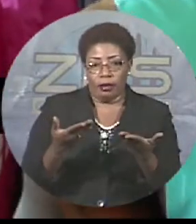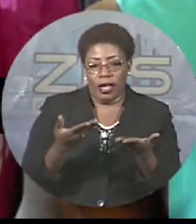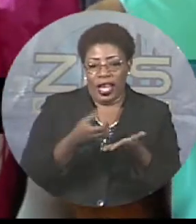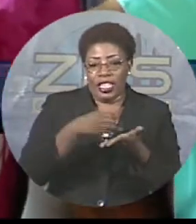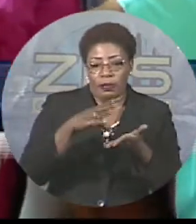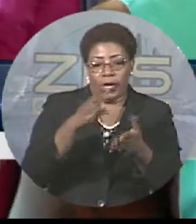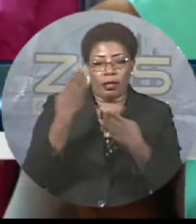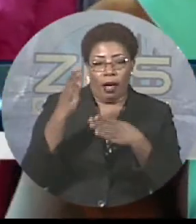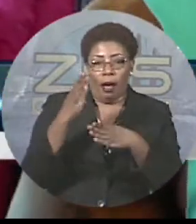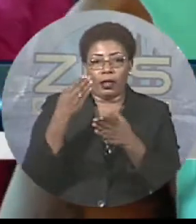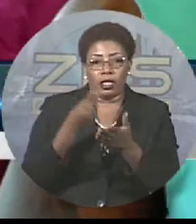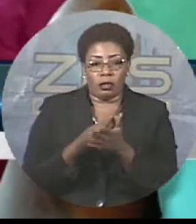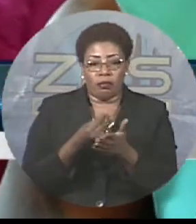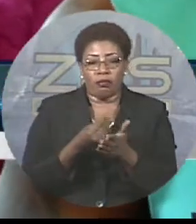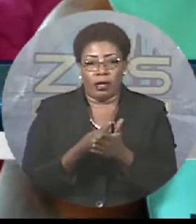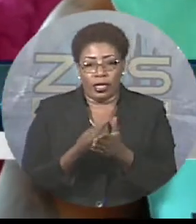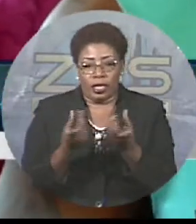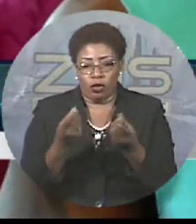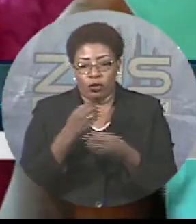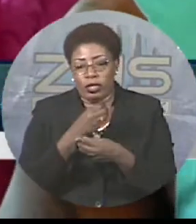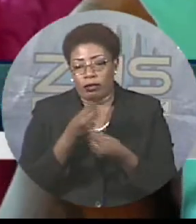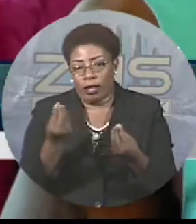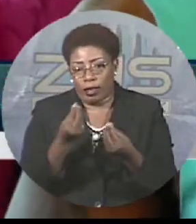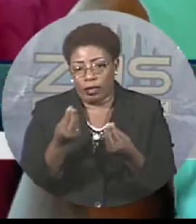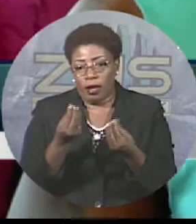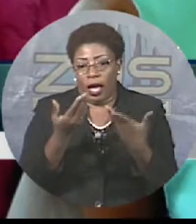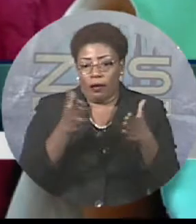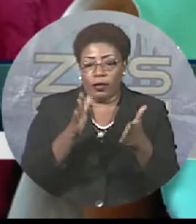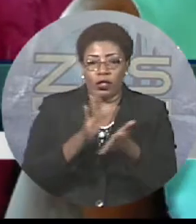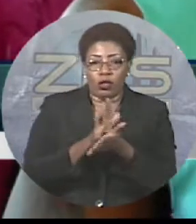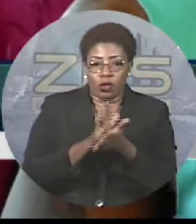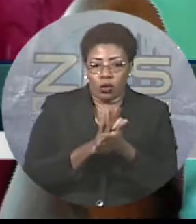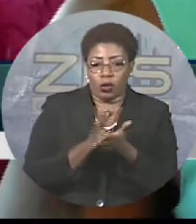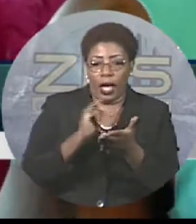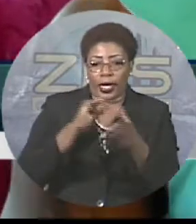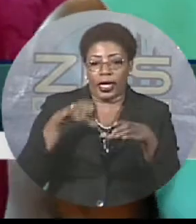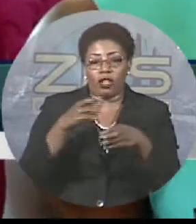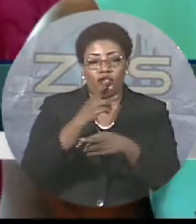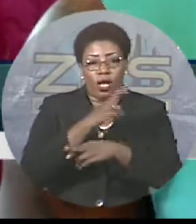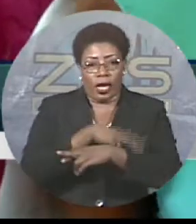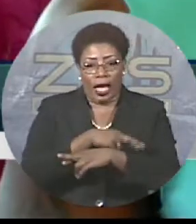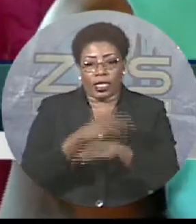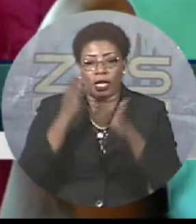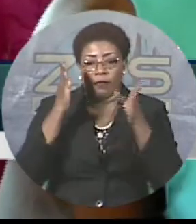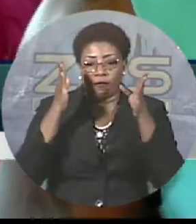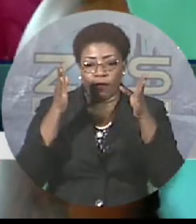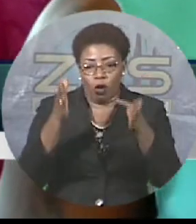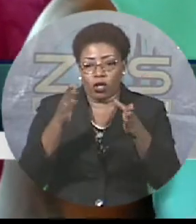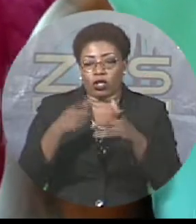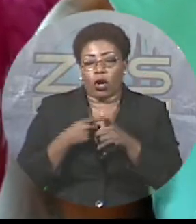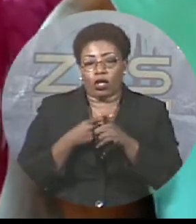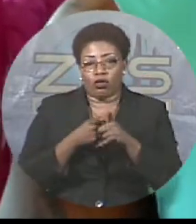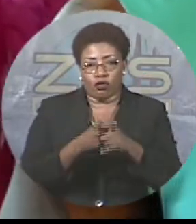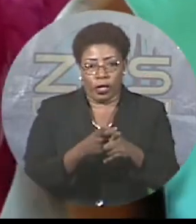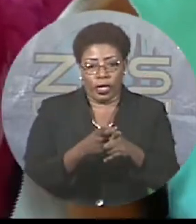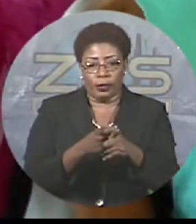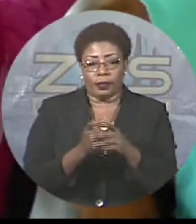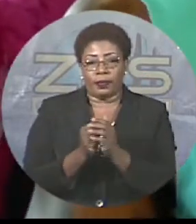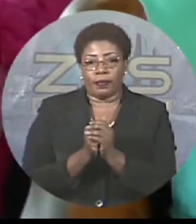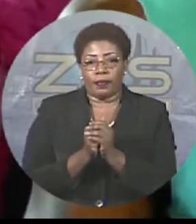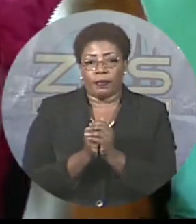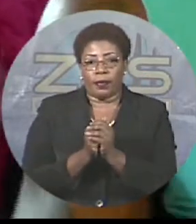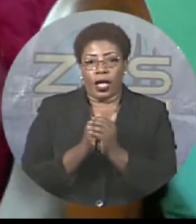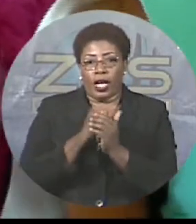money and don't do nothing. So now I'm done with school, so I got time to relax and just focus on track. You know, and I won't have a